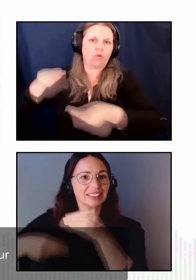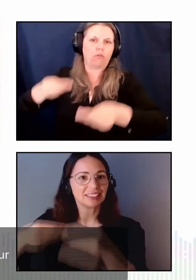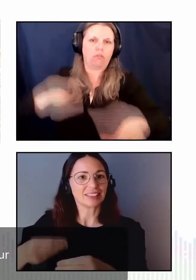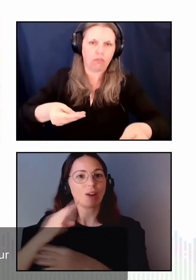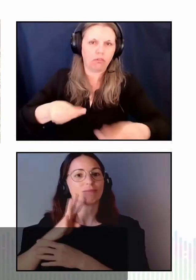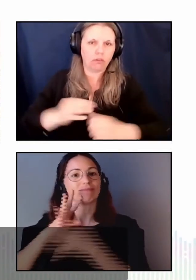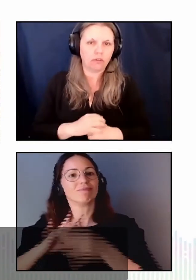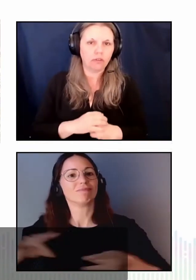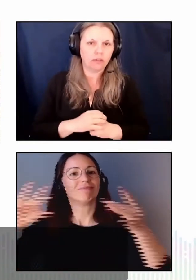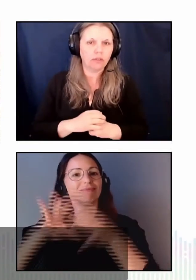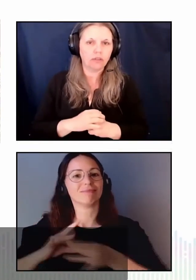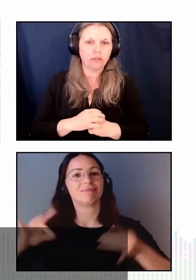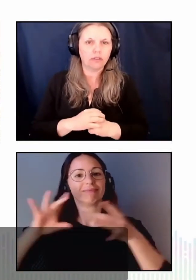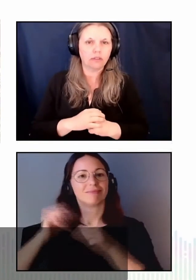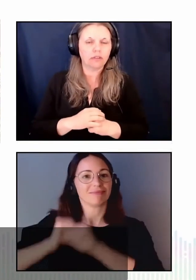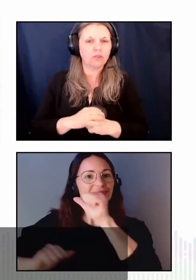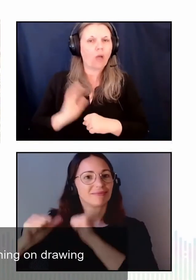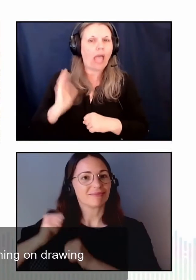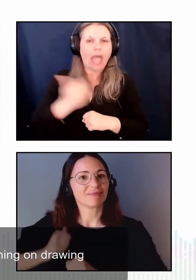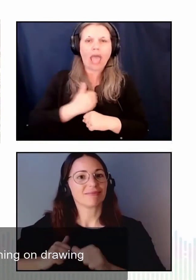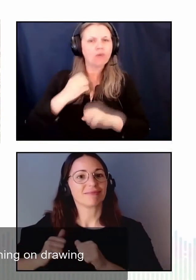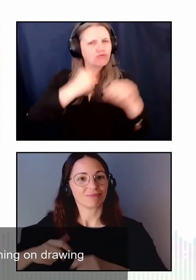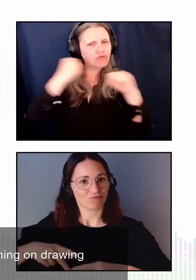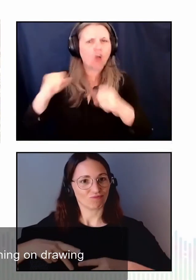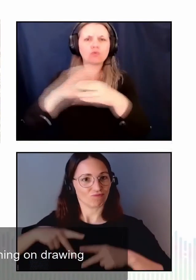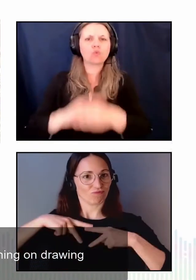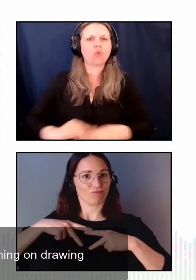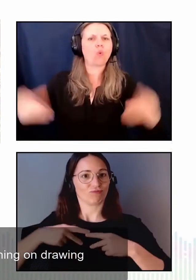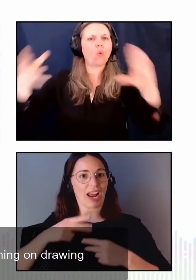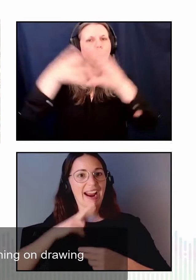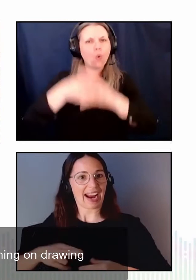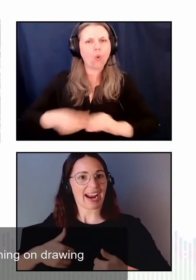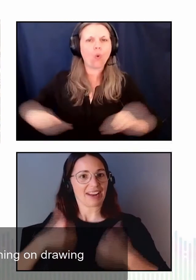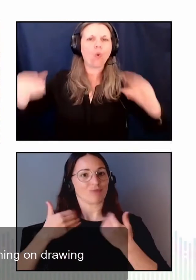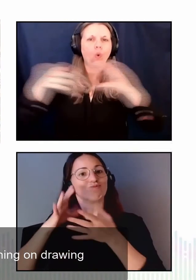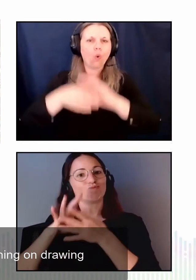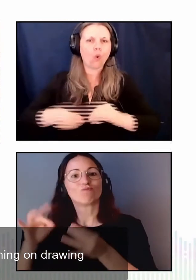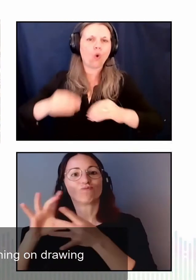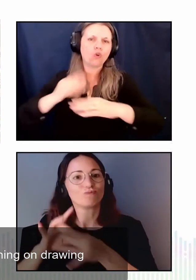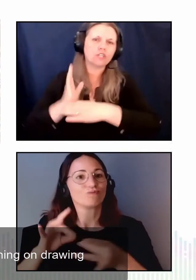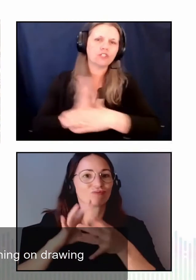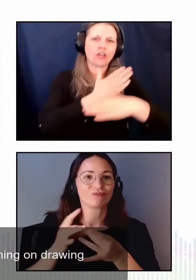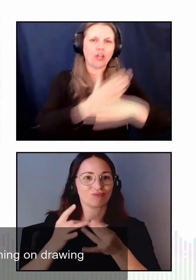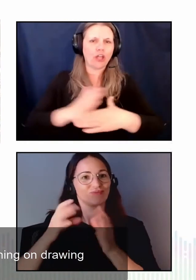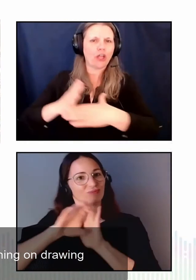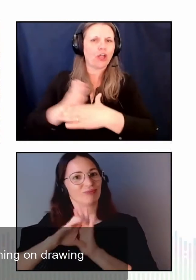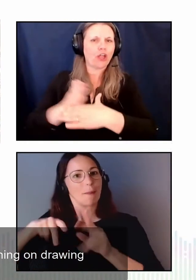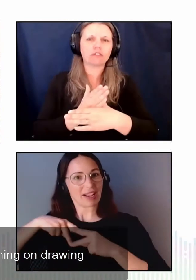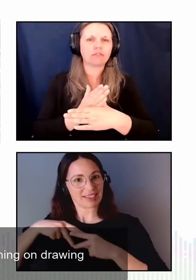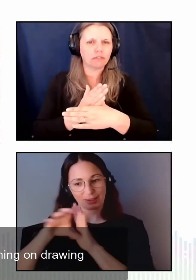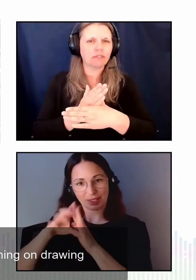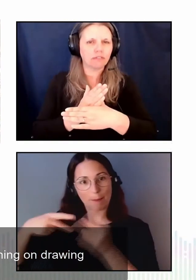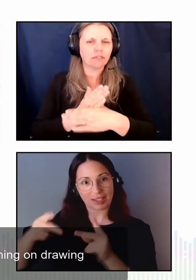and our reality by storytelling. We are storytellers, and we predicate everything